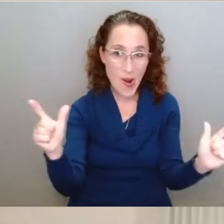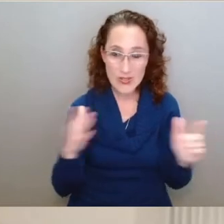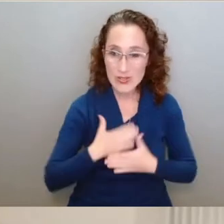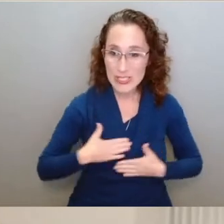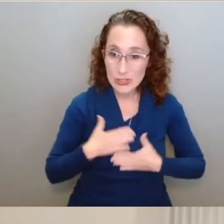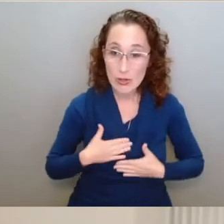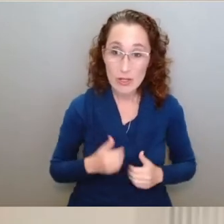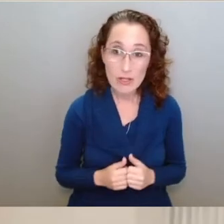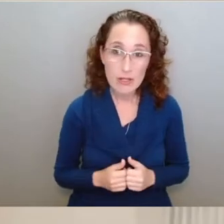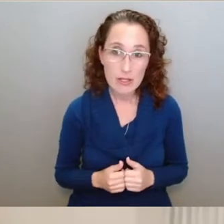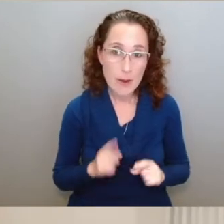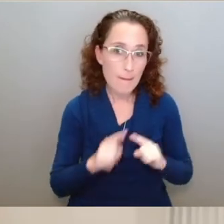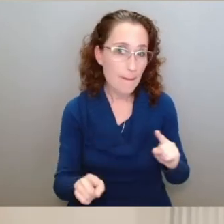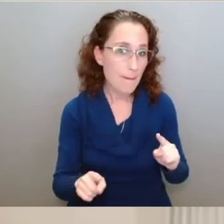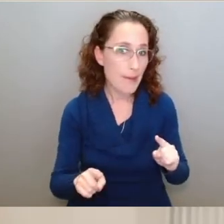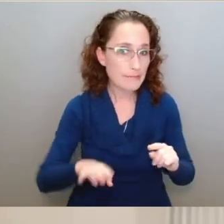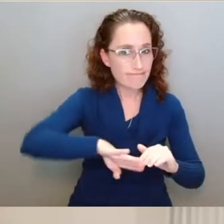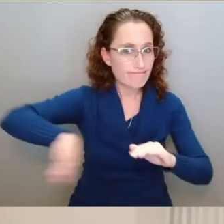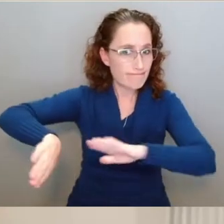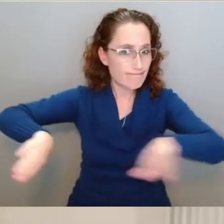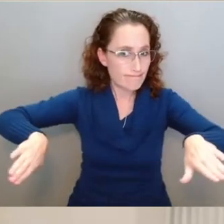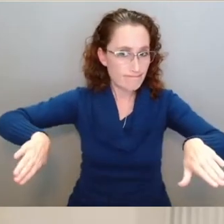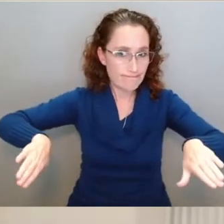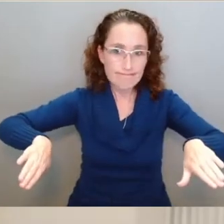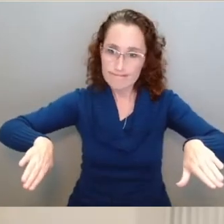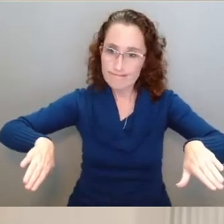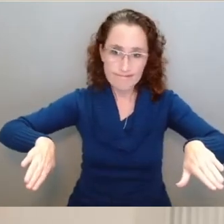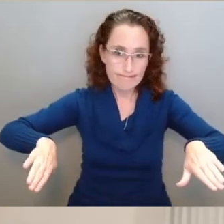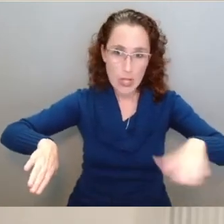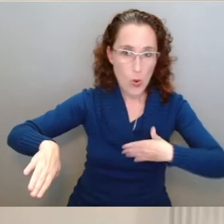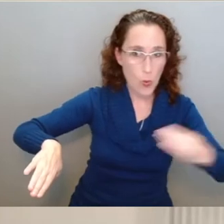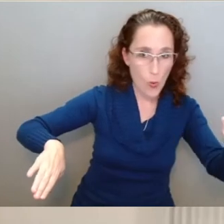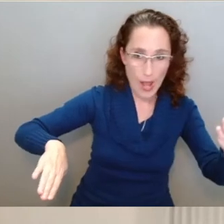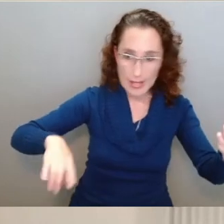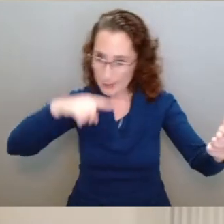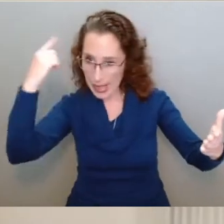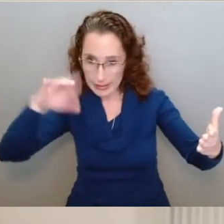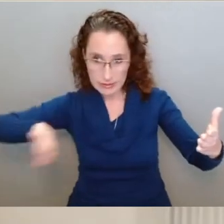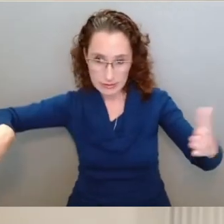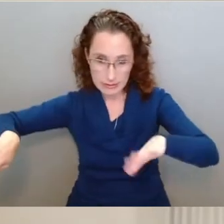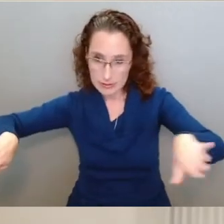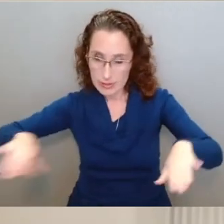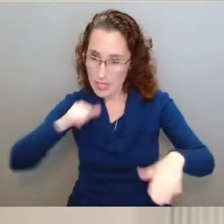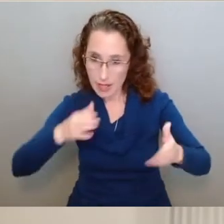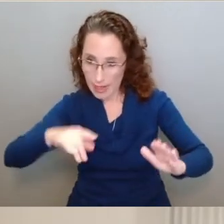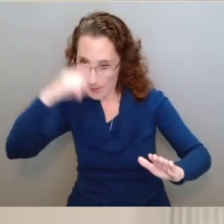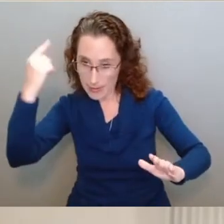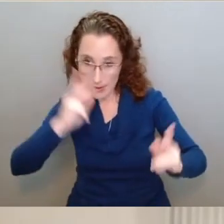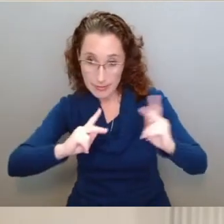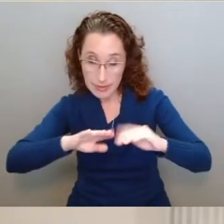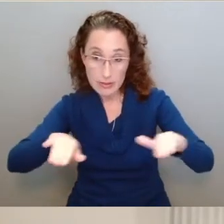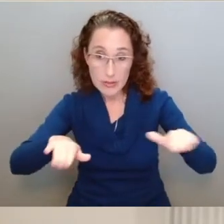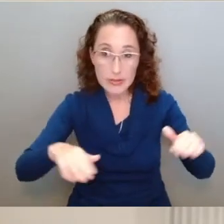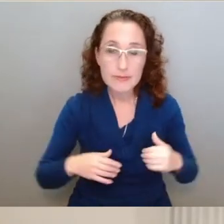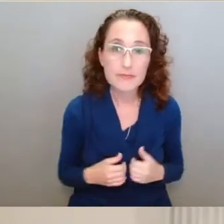were racially restricted and segregated in one way or another. And the book explains how, to a degree that even I wasn't